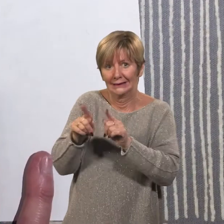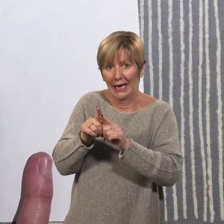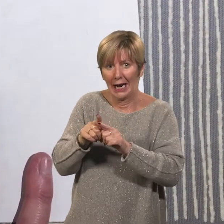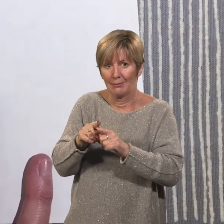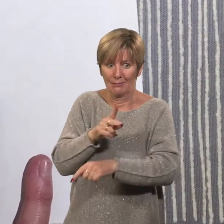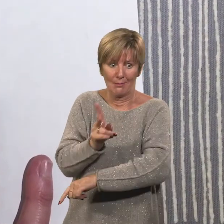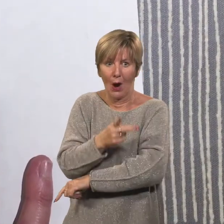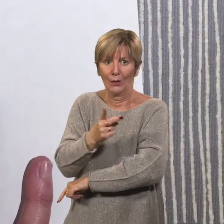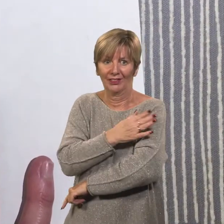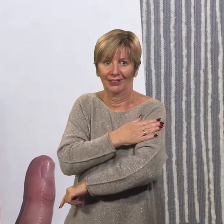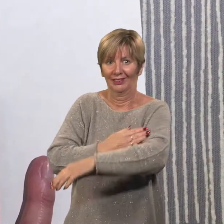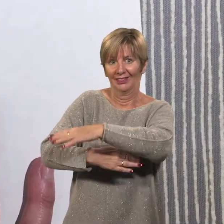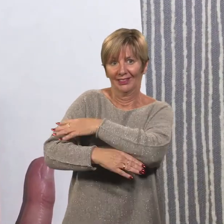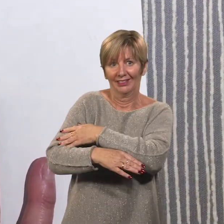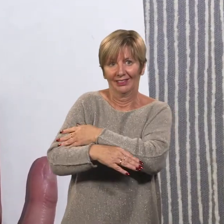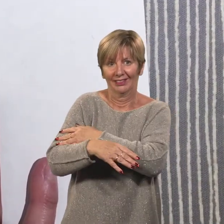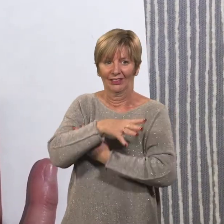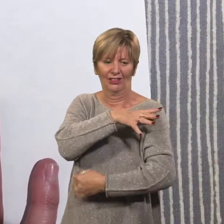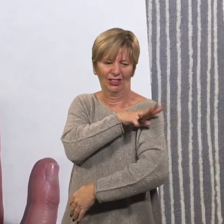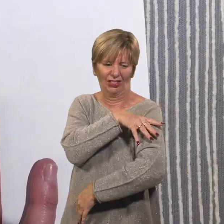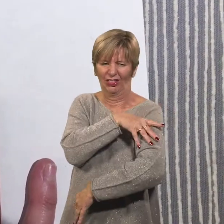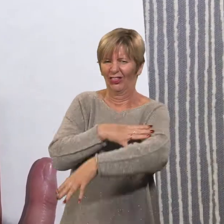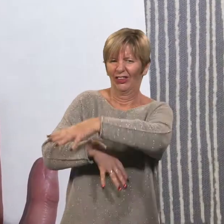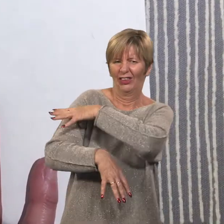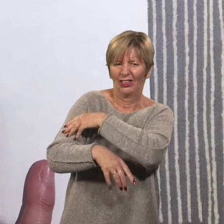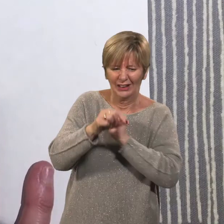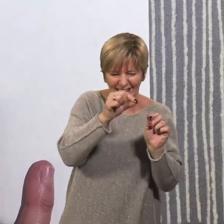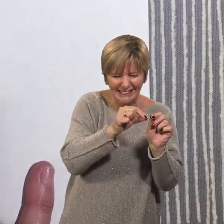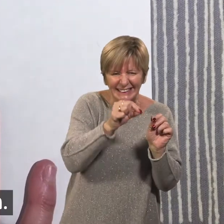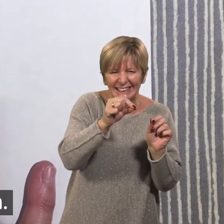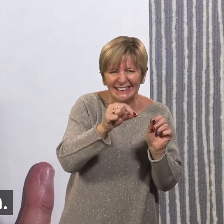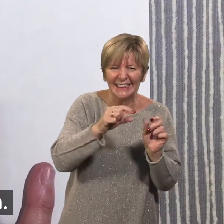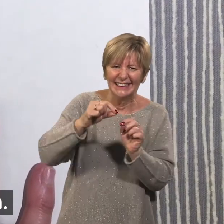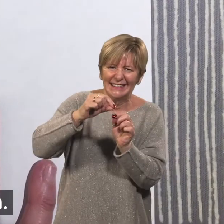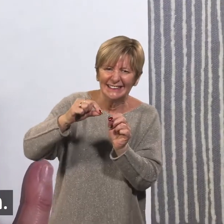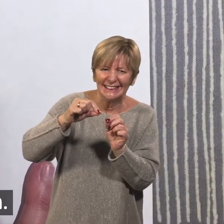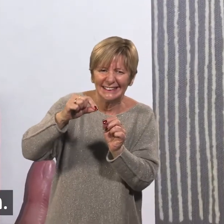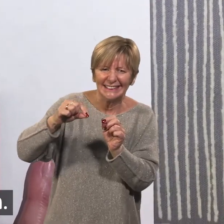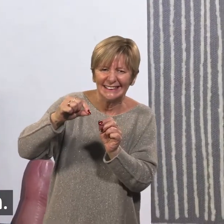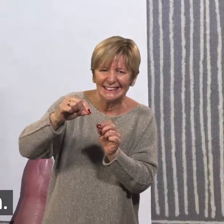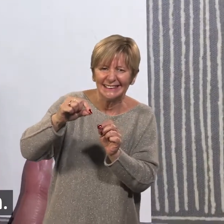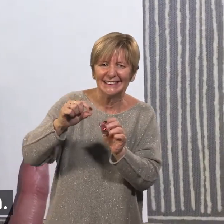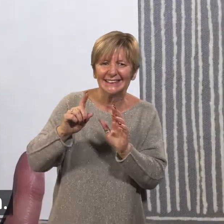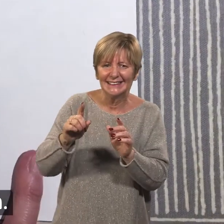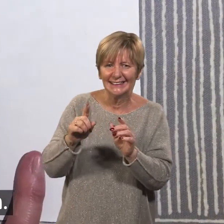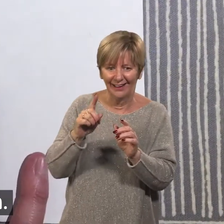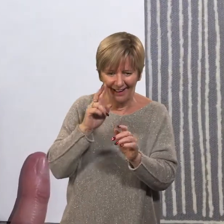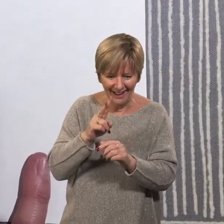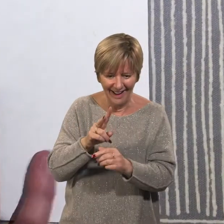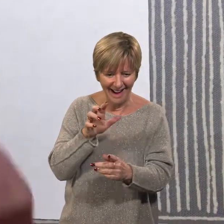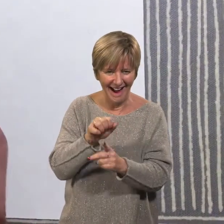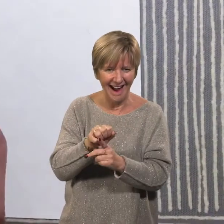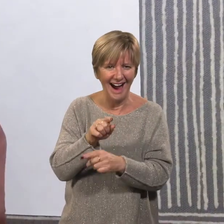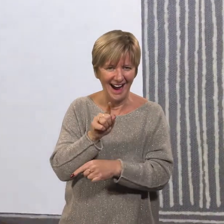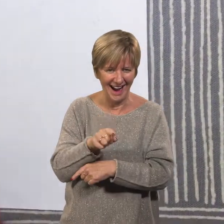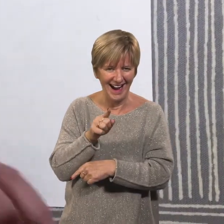other and draw another raggedy sleeve here. Okay, so already our elf is beginning to form.